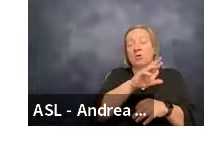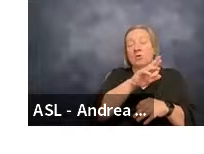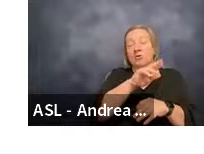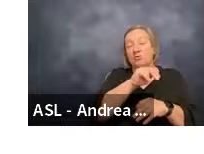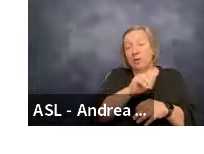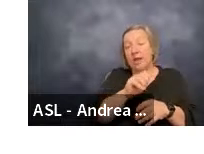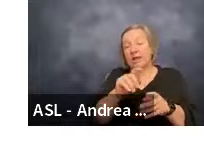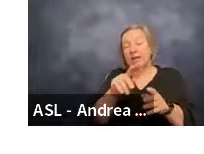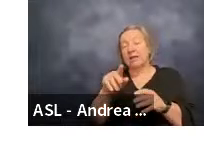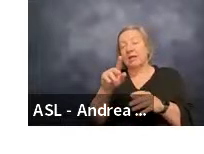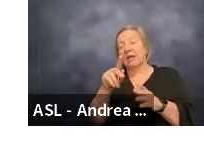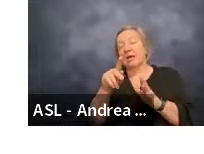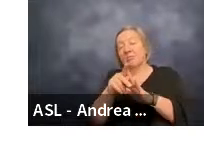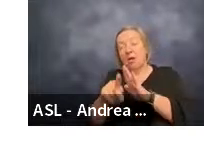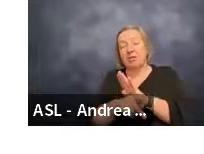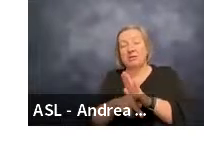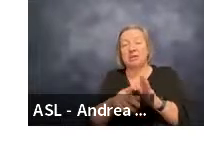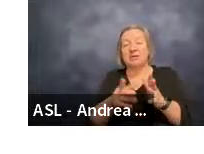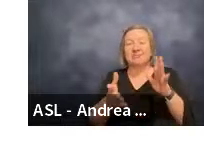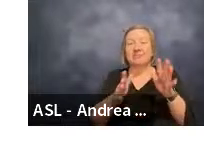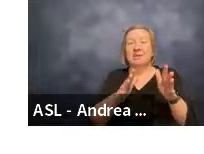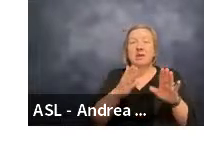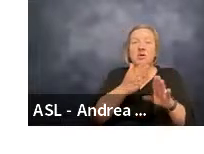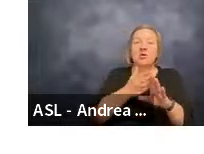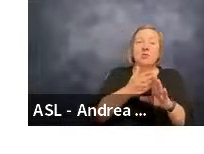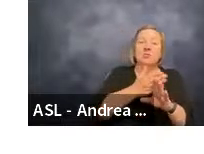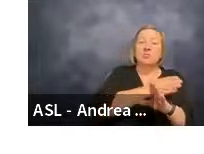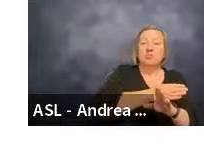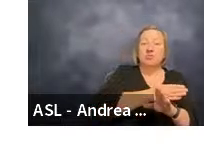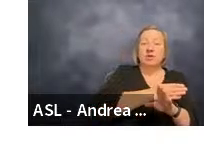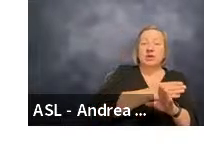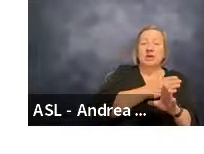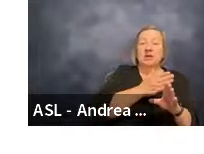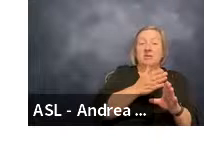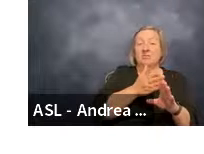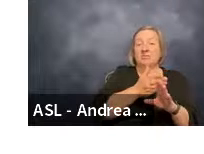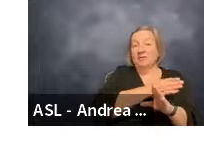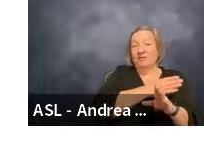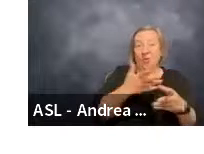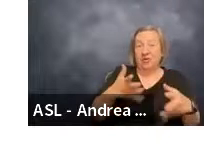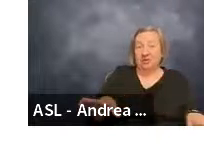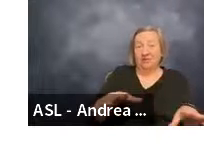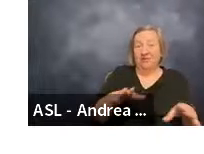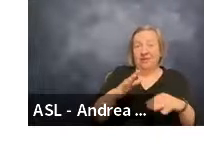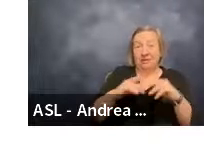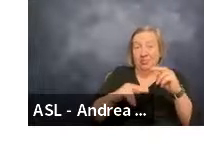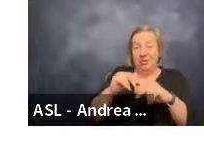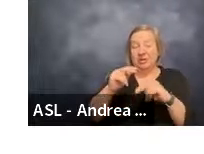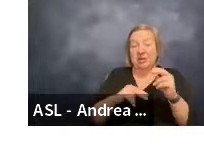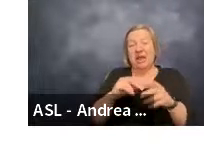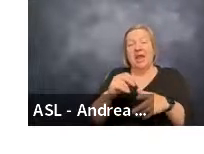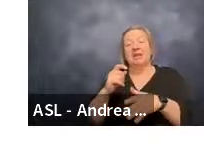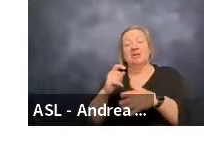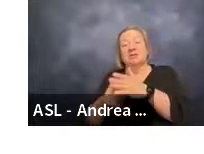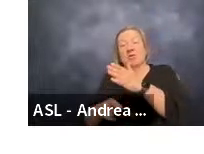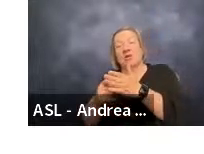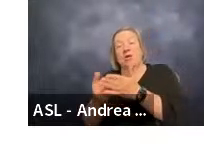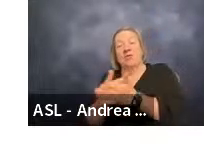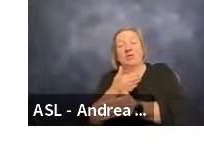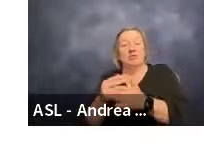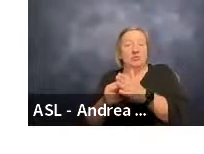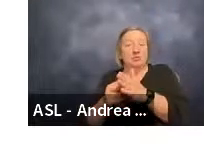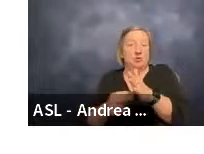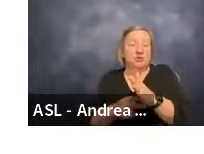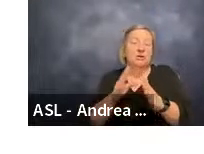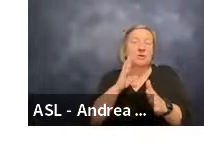may differ between pre-completion tolling on the existing bridges and tolling on the new bridges. That will help us